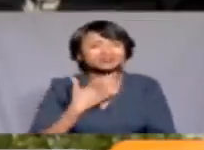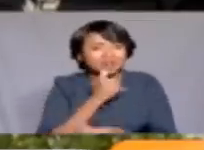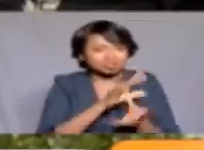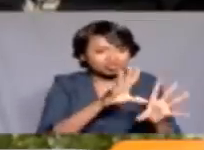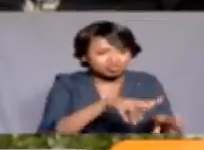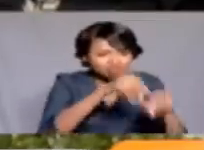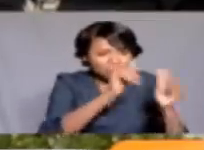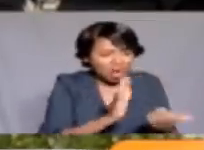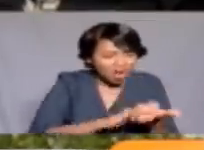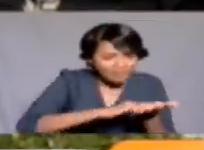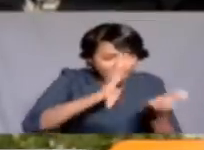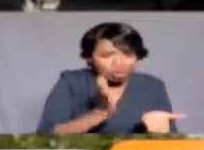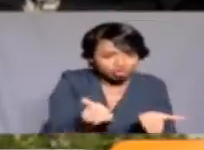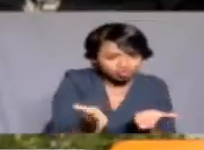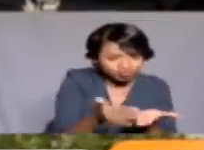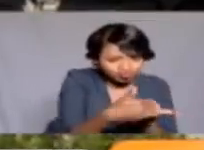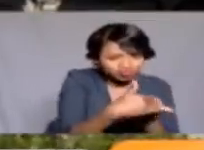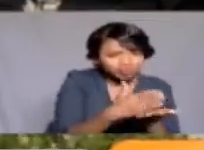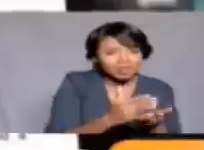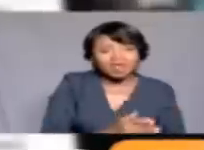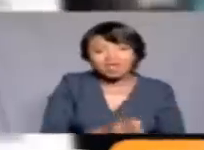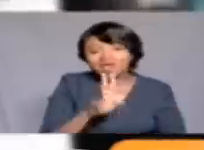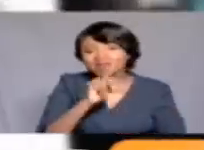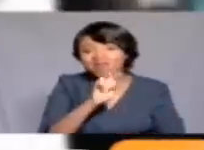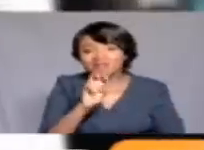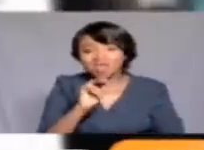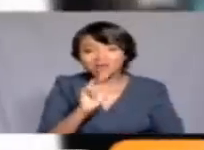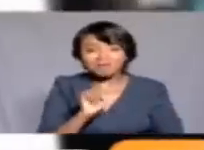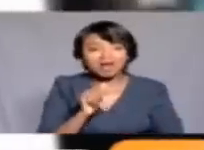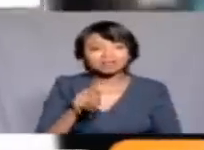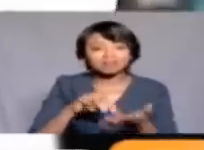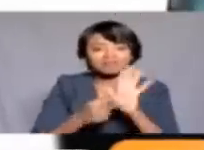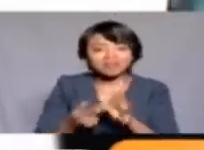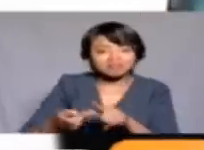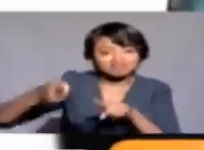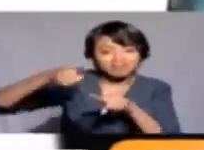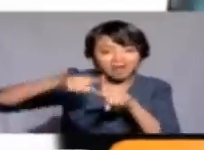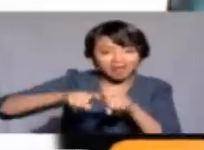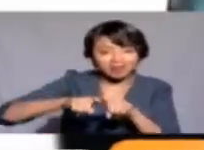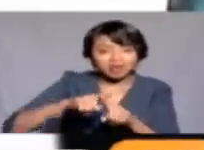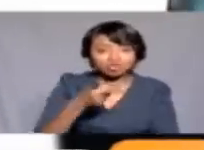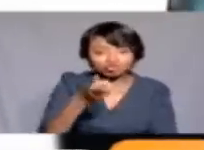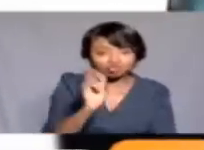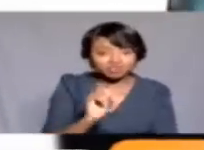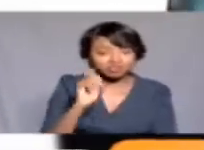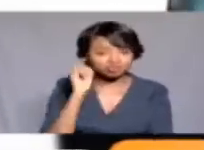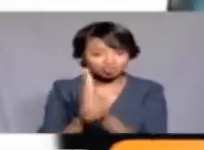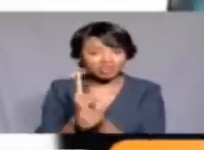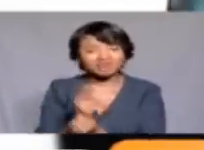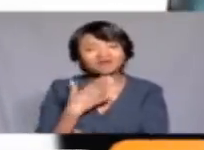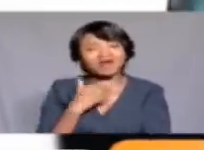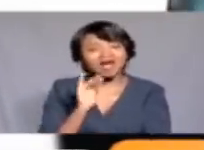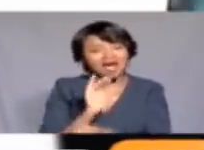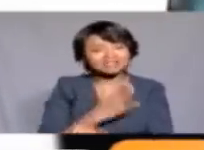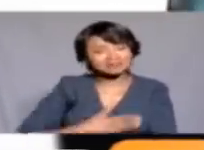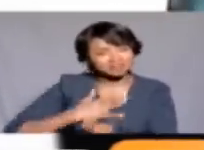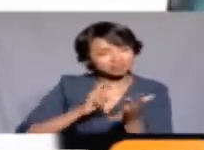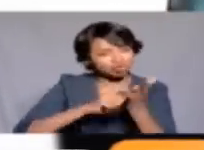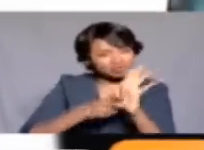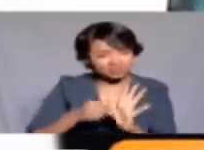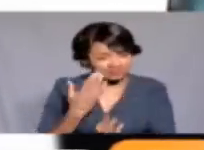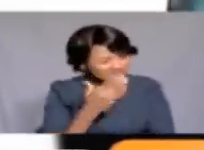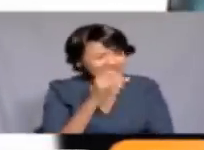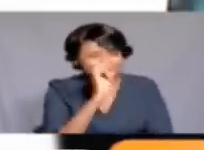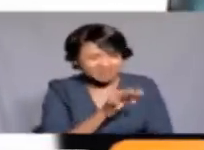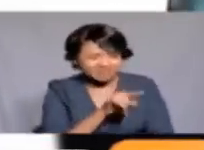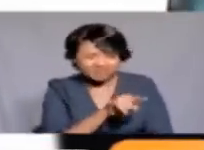its port expansion plans, NEMA simply added an addendum in 2012 and requested the contractor to observe any